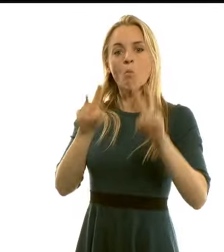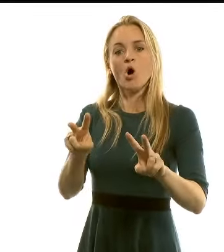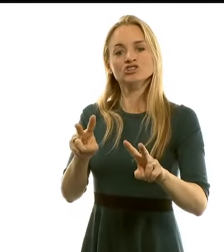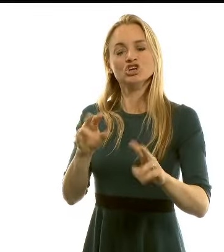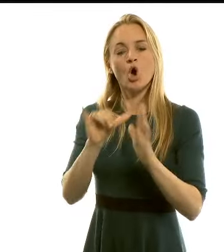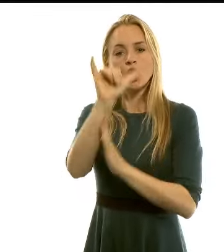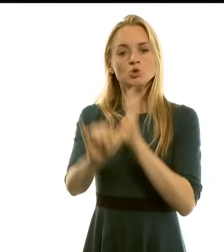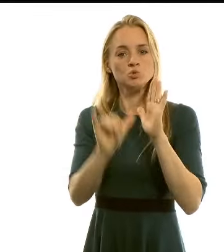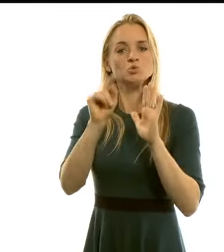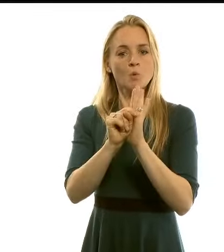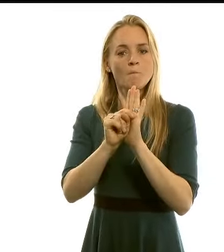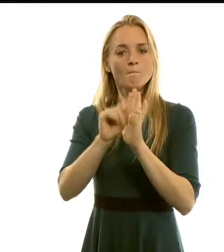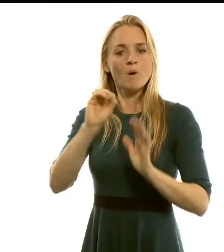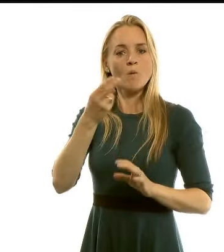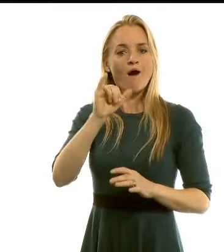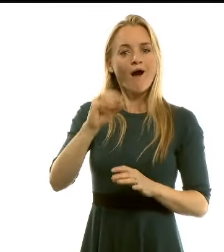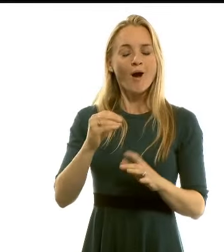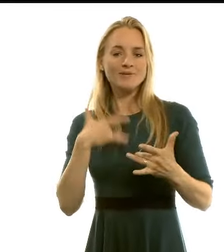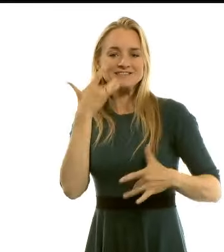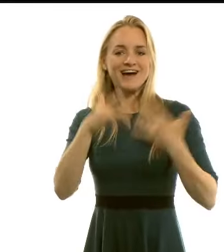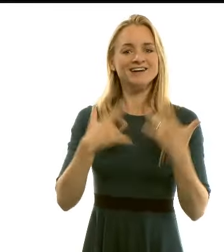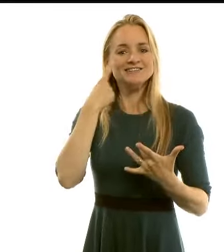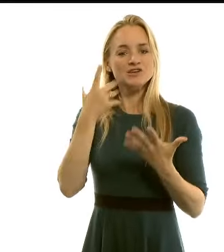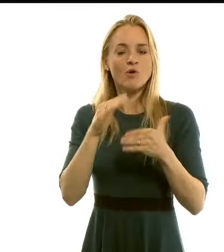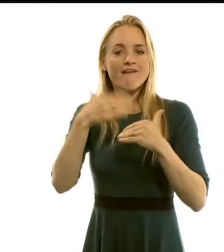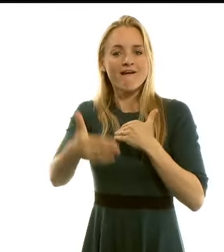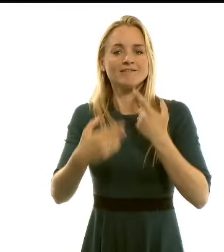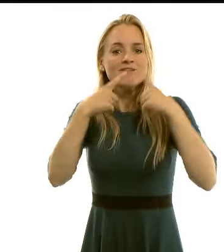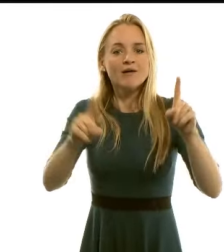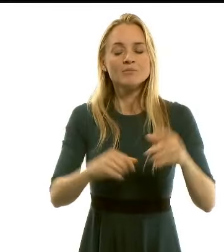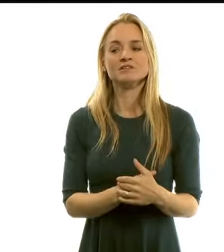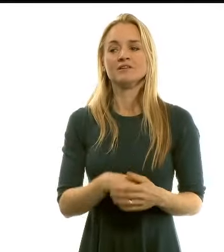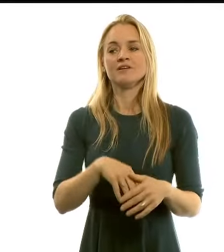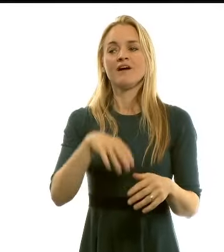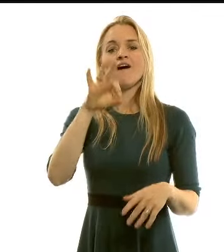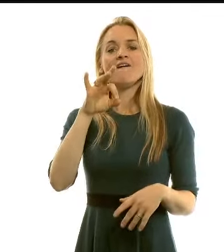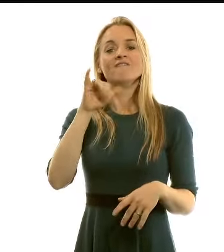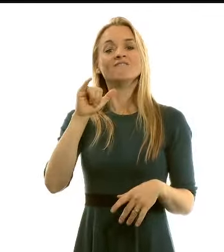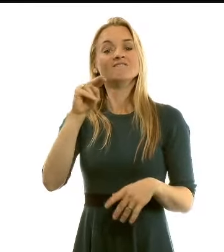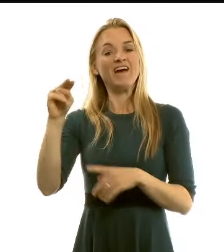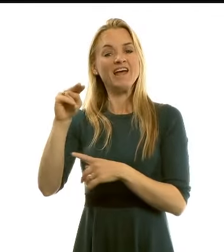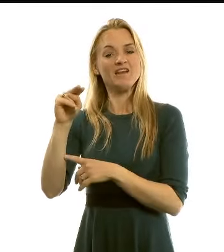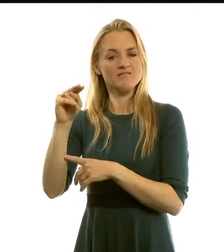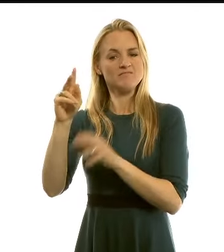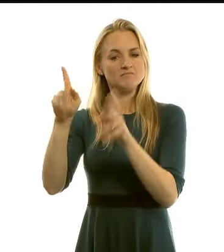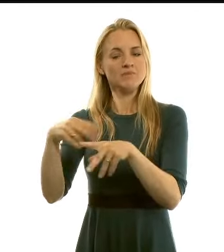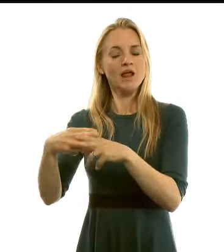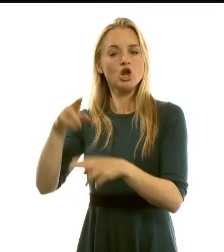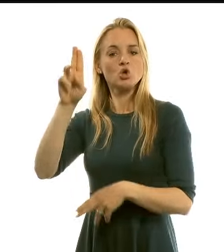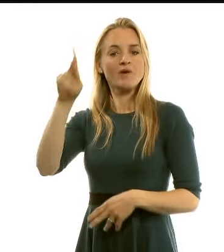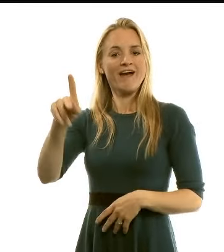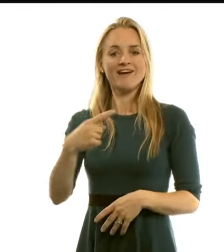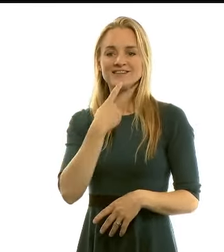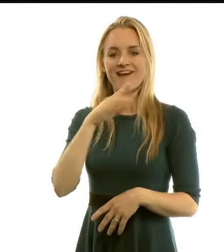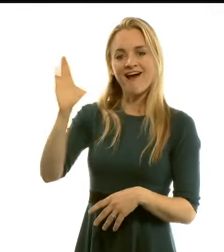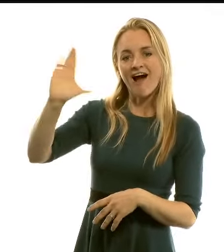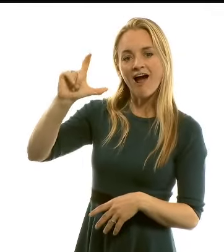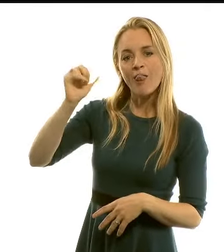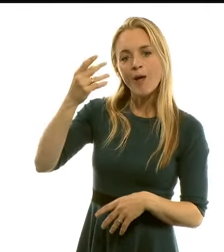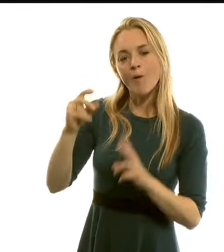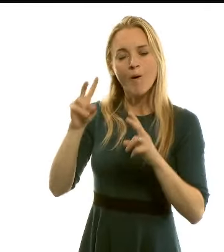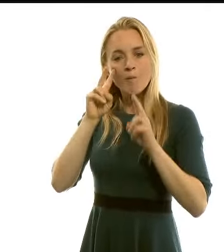what gets announced next. Definitely agree with that one as well. Shout to Finn in the UK who says, hi Lego, I'm watching in England. I'm looking forward